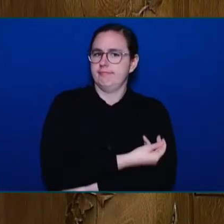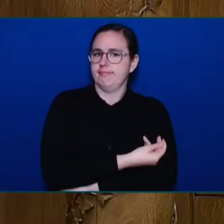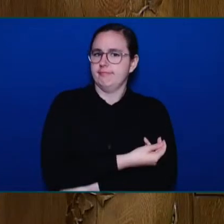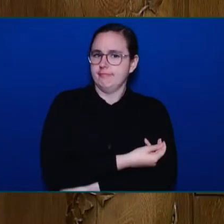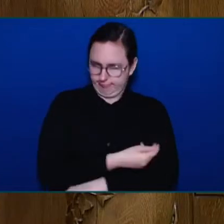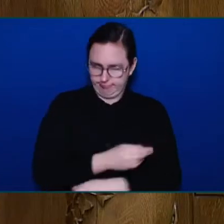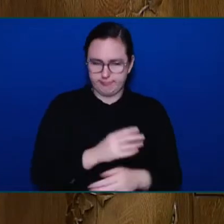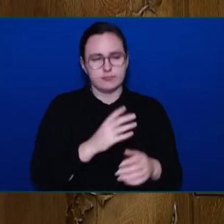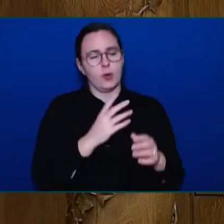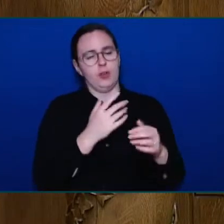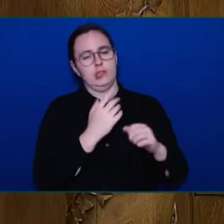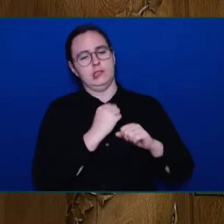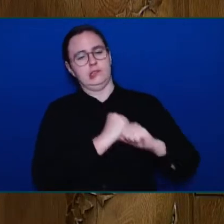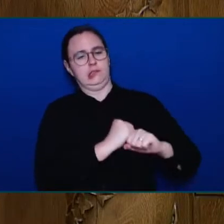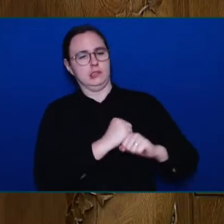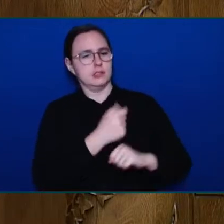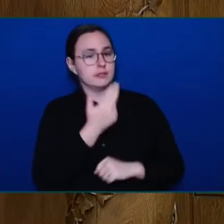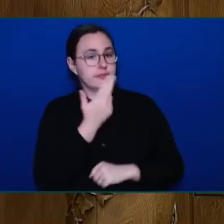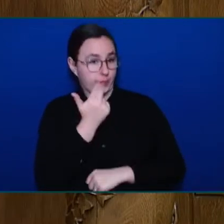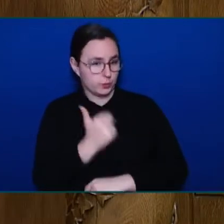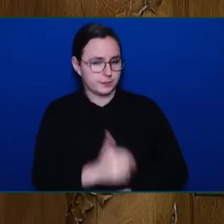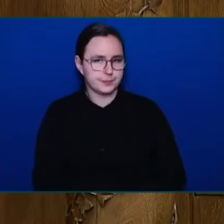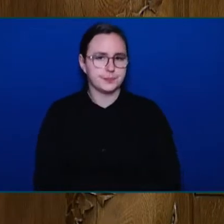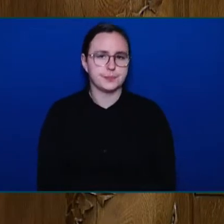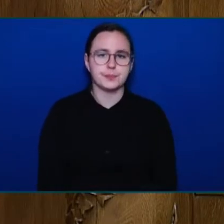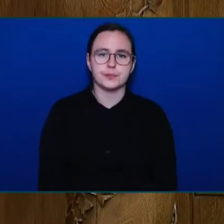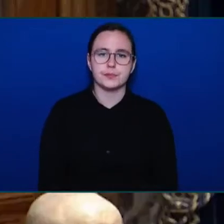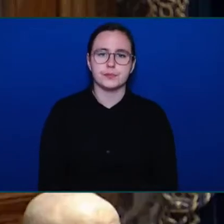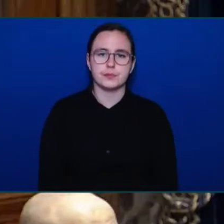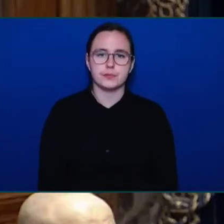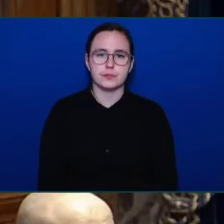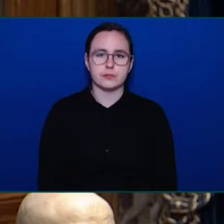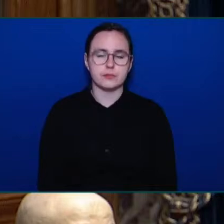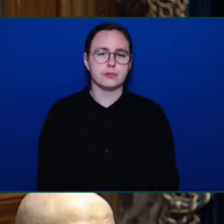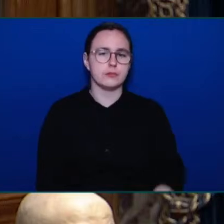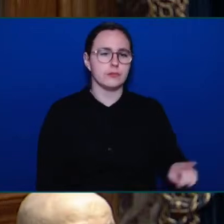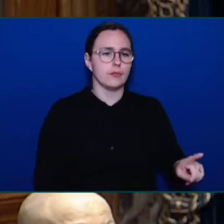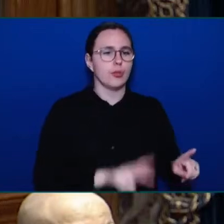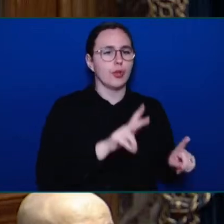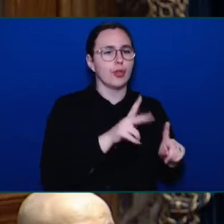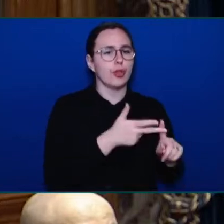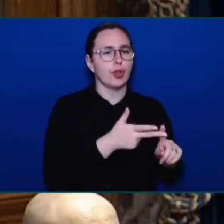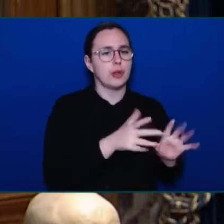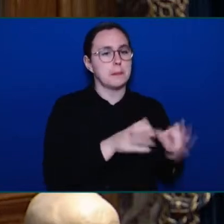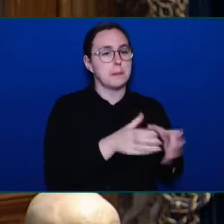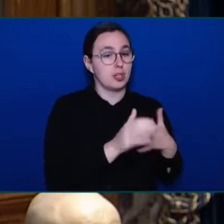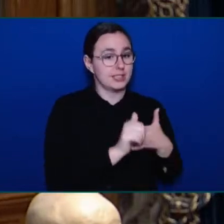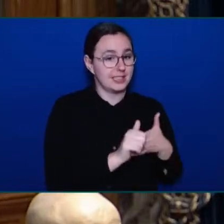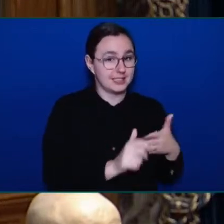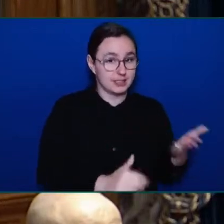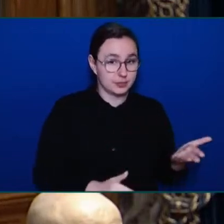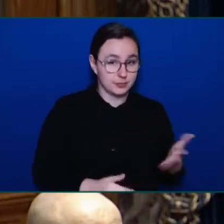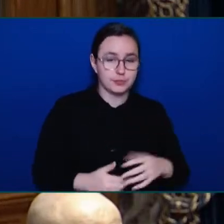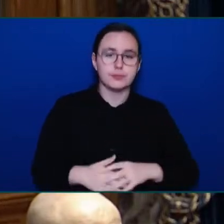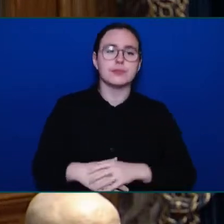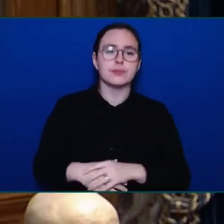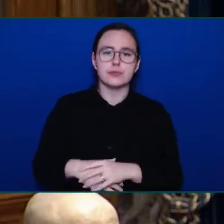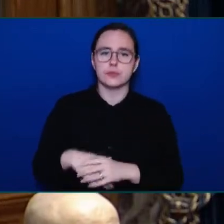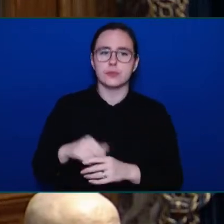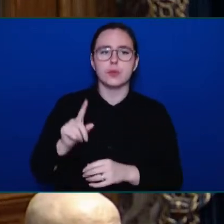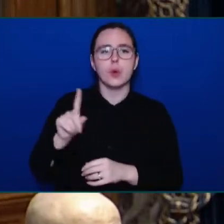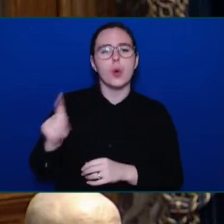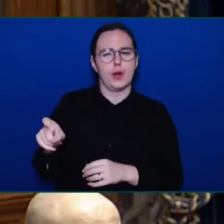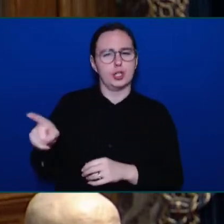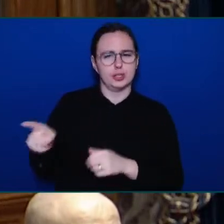Leader of the third party. Thank you, Honourable Speaker. My question is to the Premier. Is he in favour of the rise of